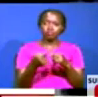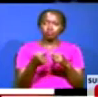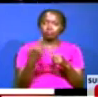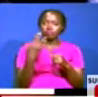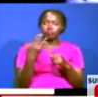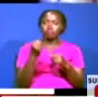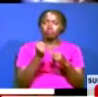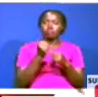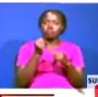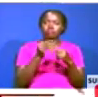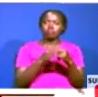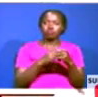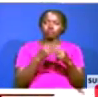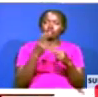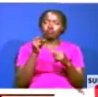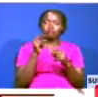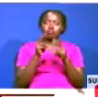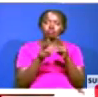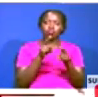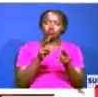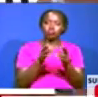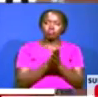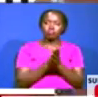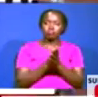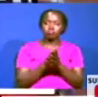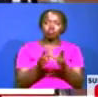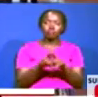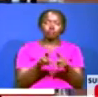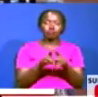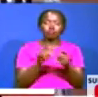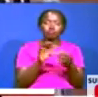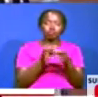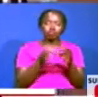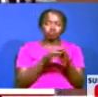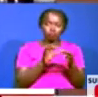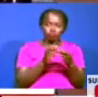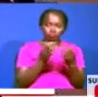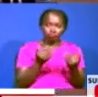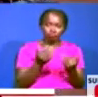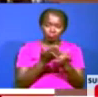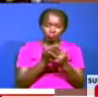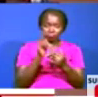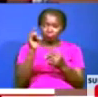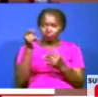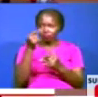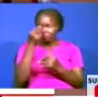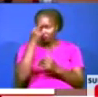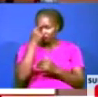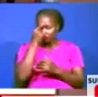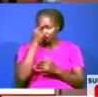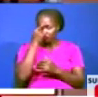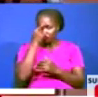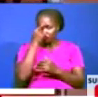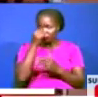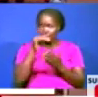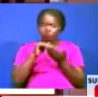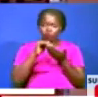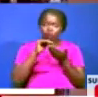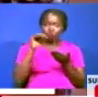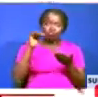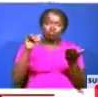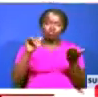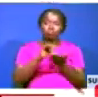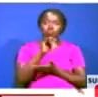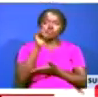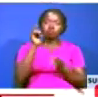81,458 in 2022. And even looking at the connectivity now between Kenya and India, more and more airlines are